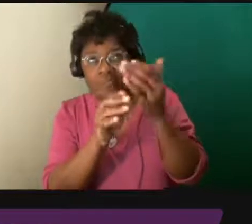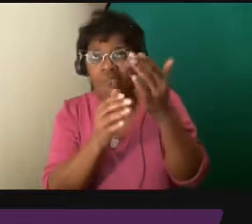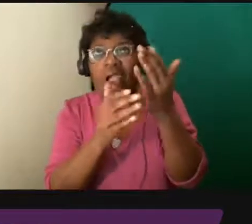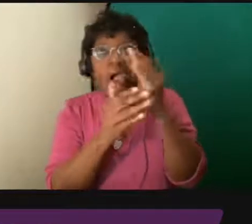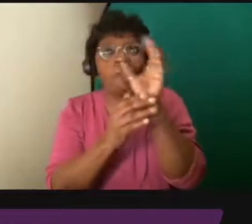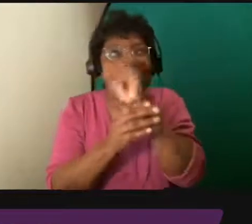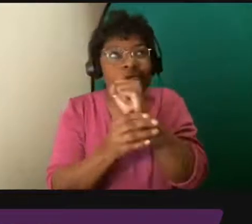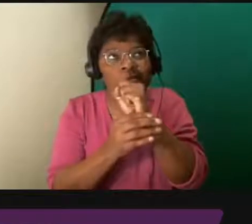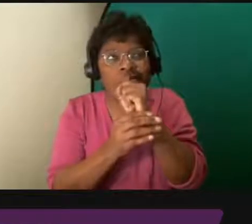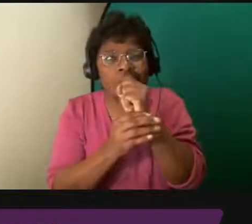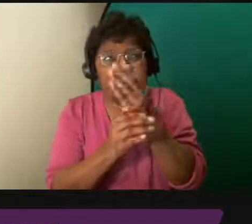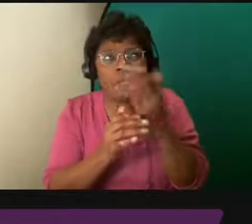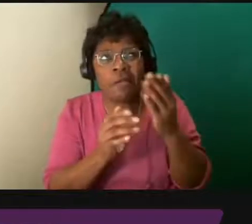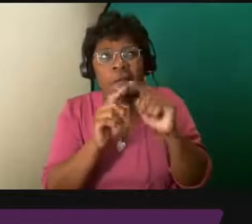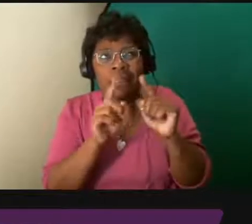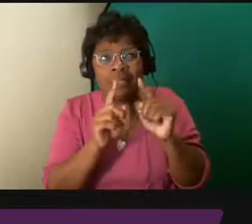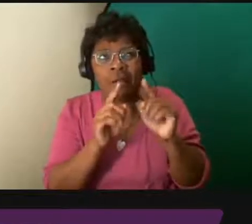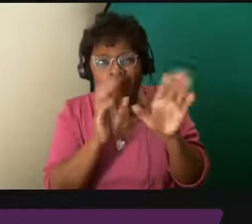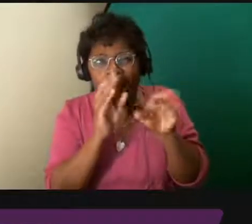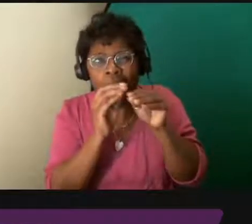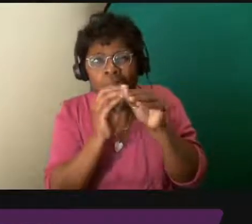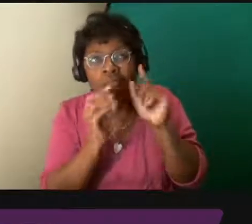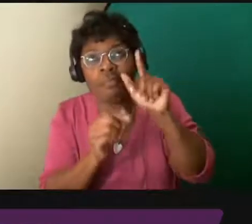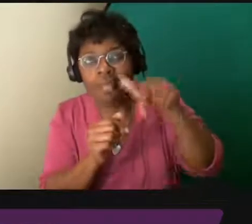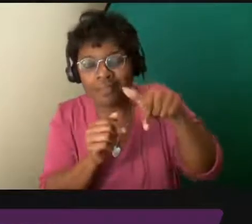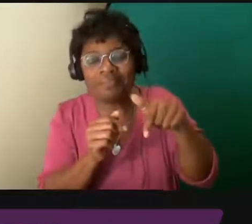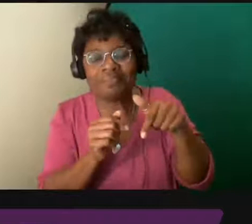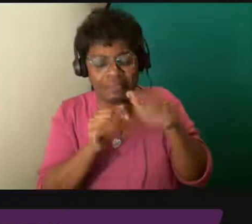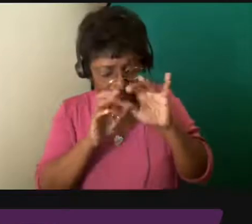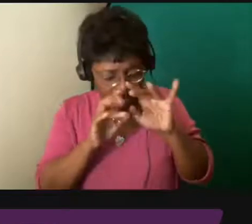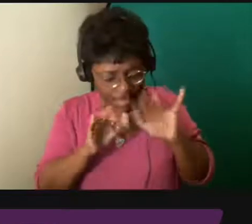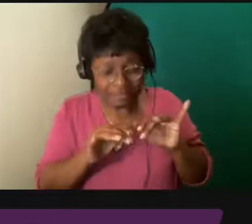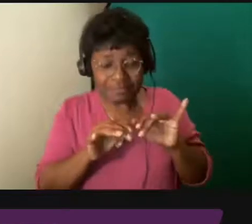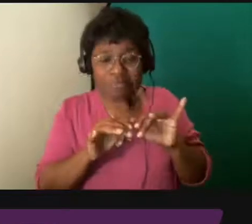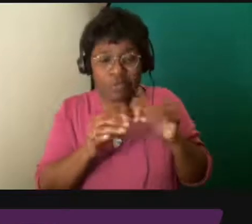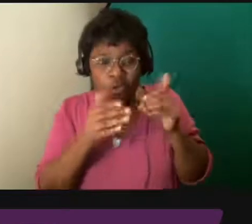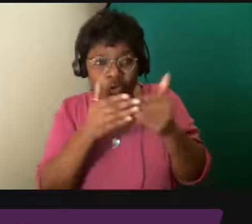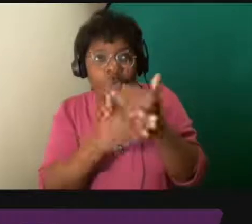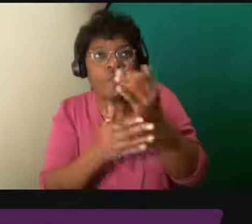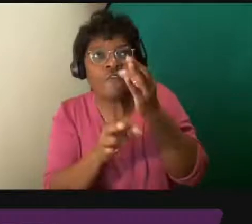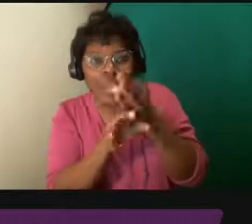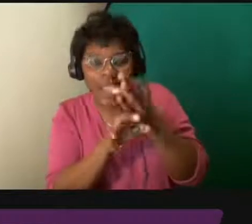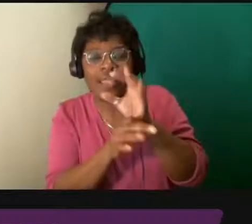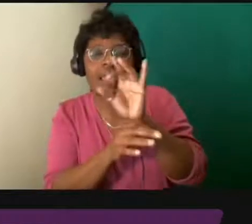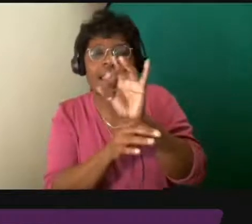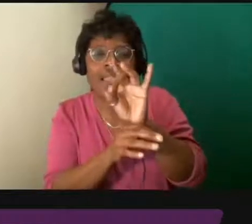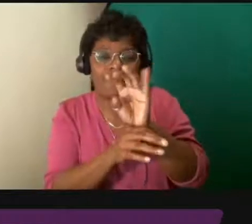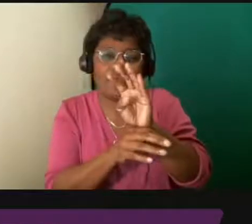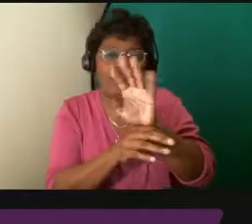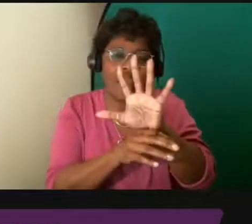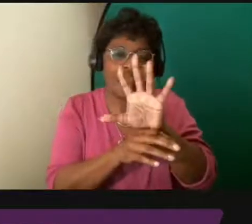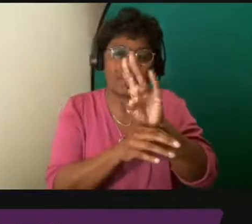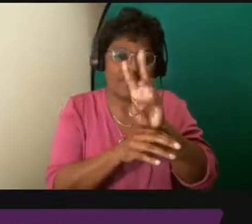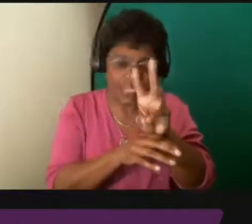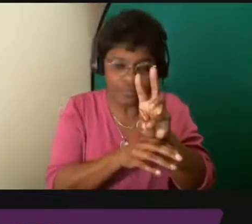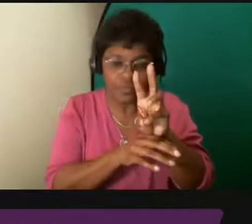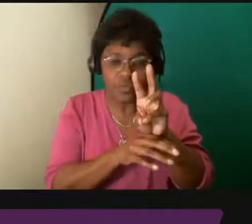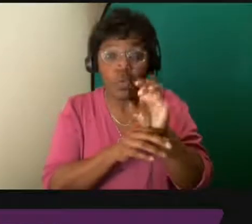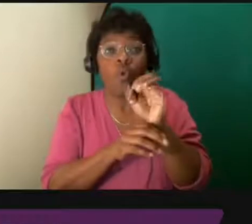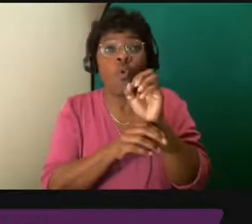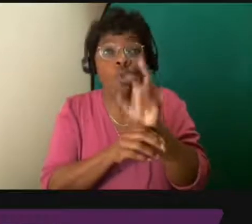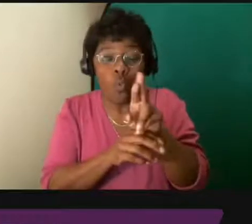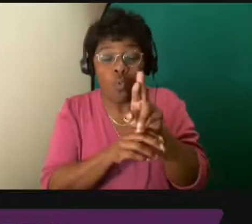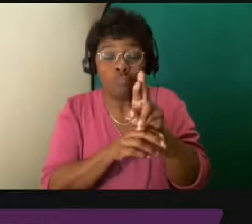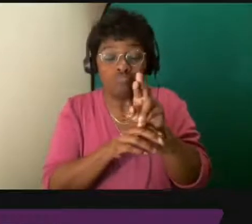But bottom line is, we're the place to connect to. Text New Faith to 84576 or type